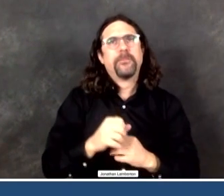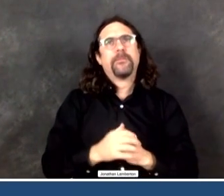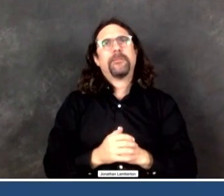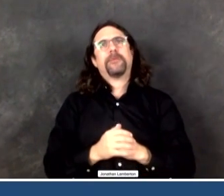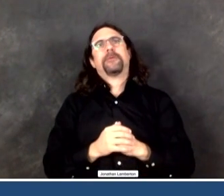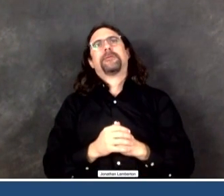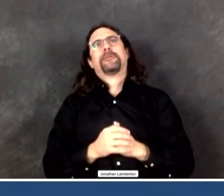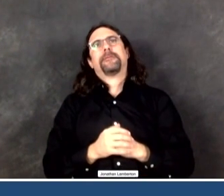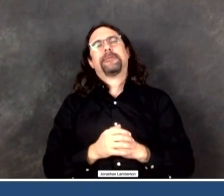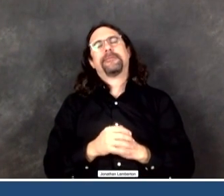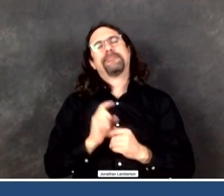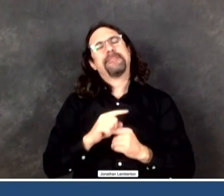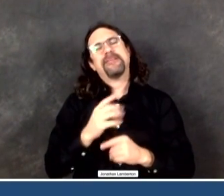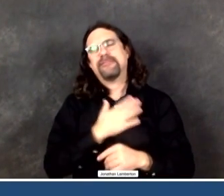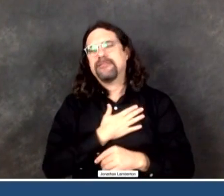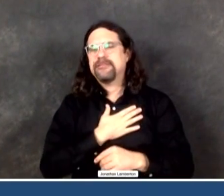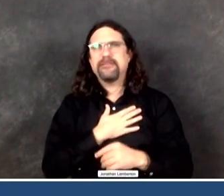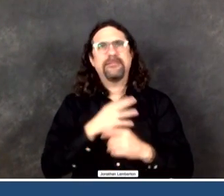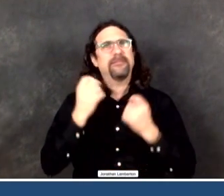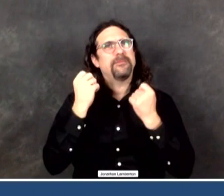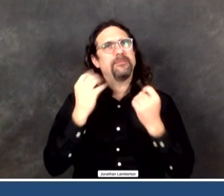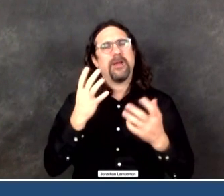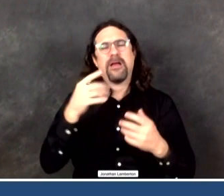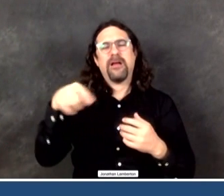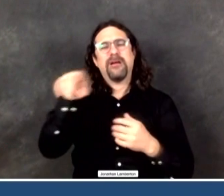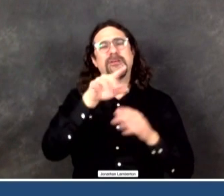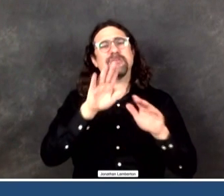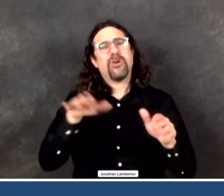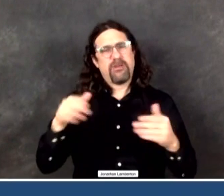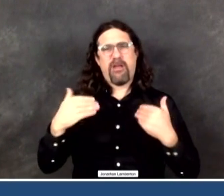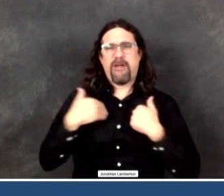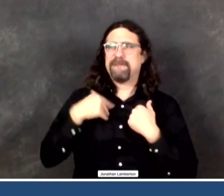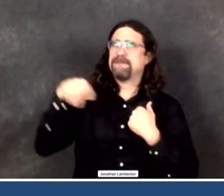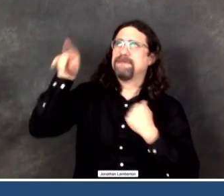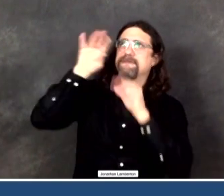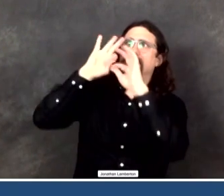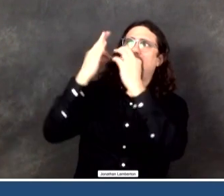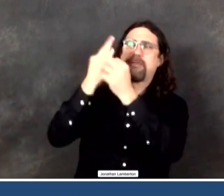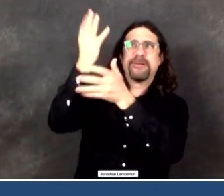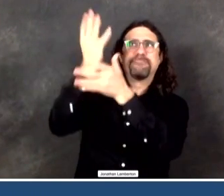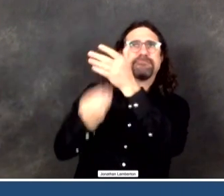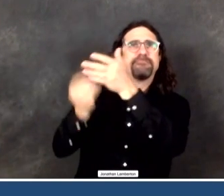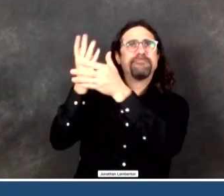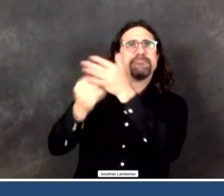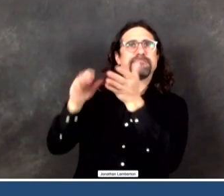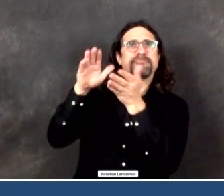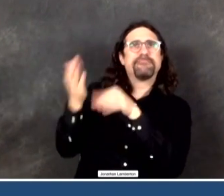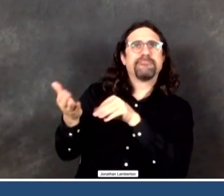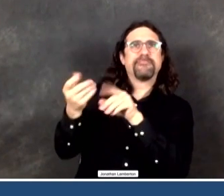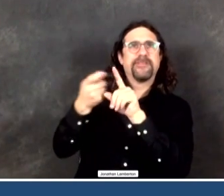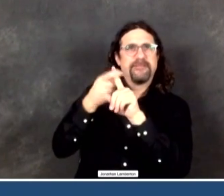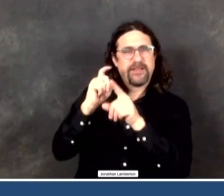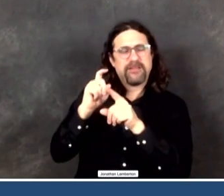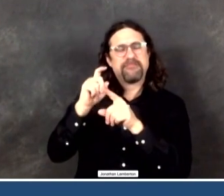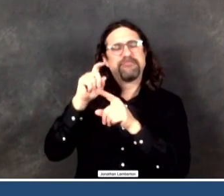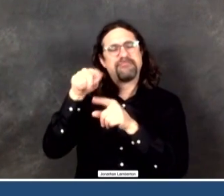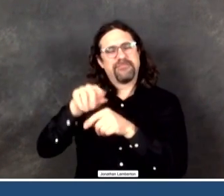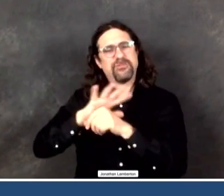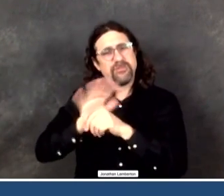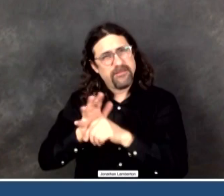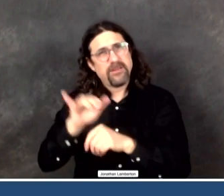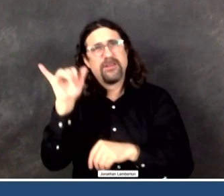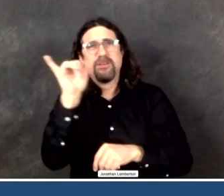community, an educator or another member of their school community. Think about what that's doing to our kids. We want to help them through that. We want to support